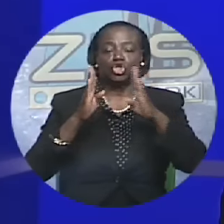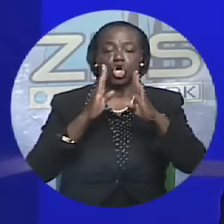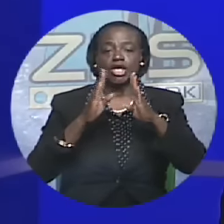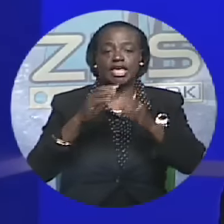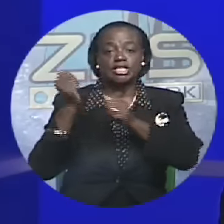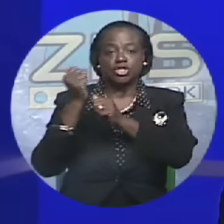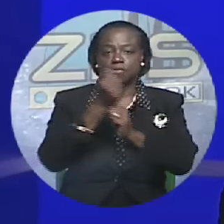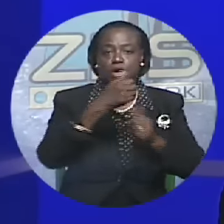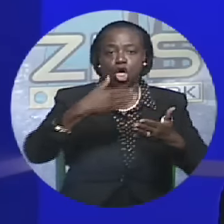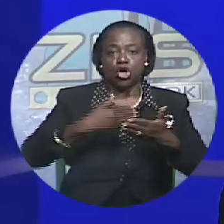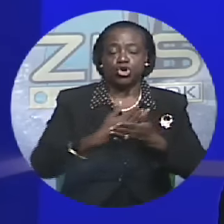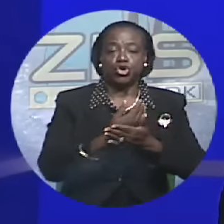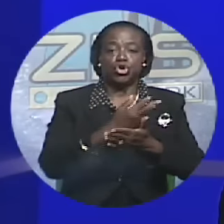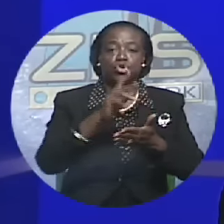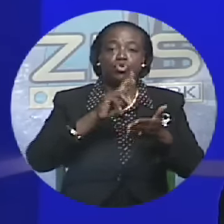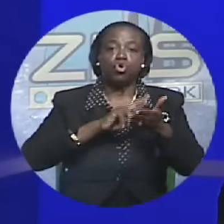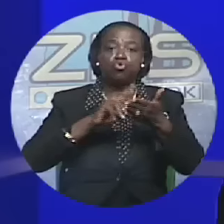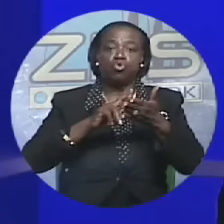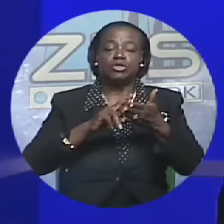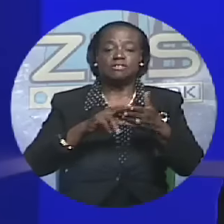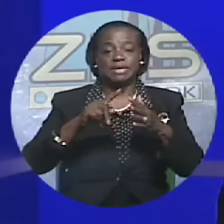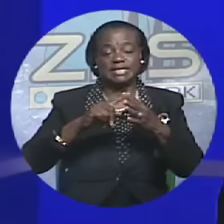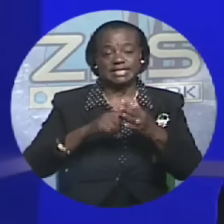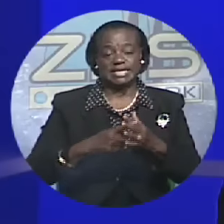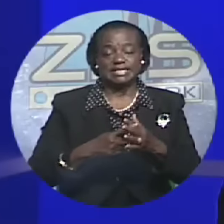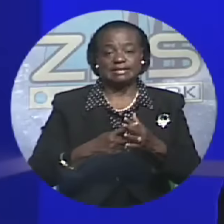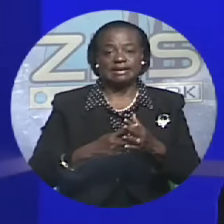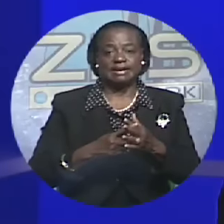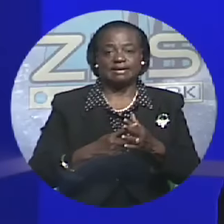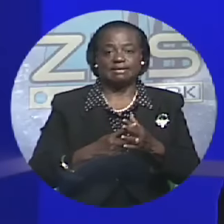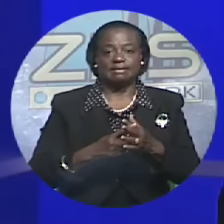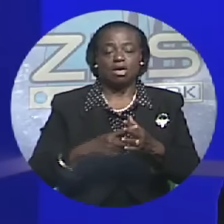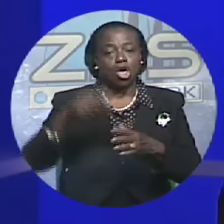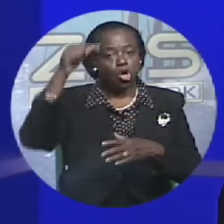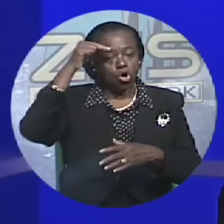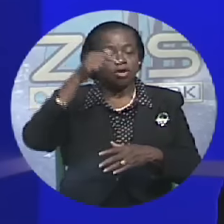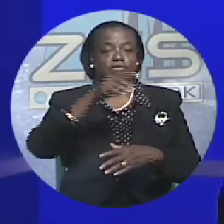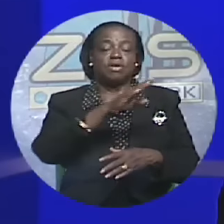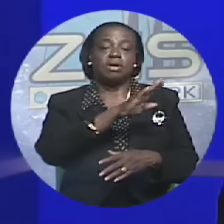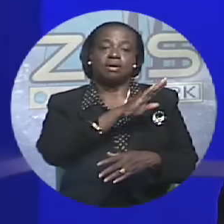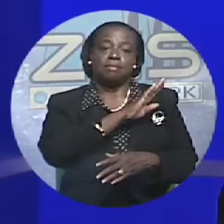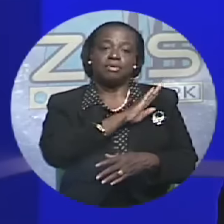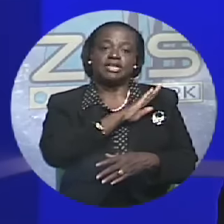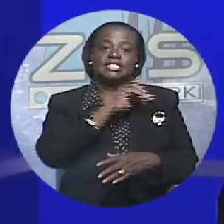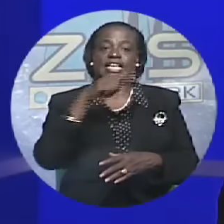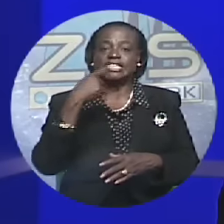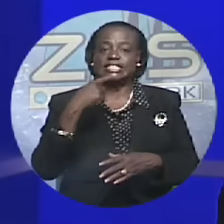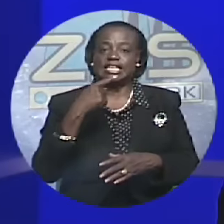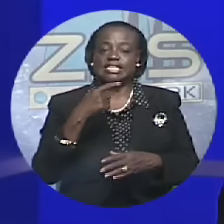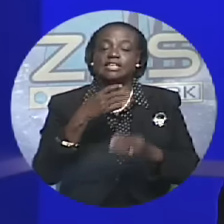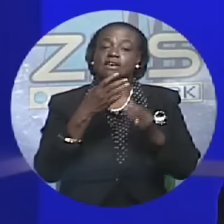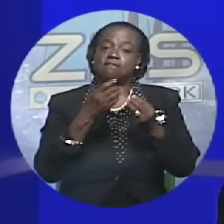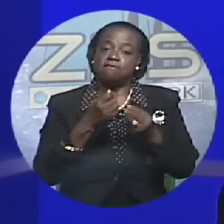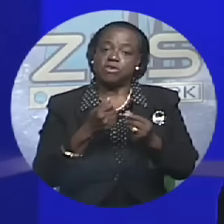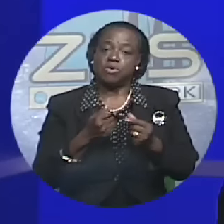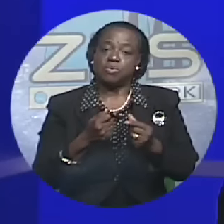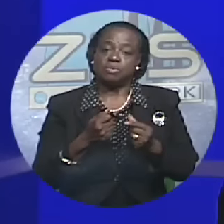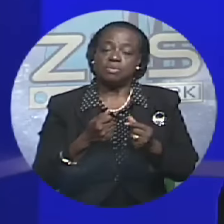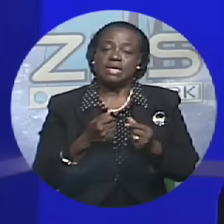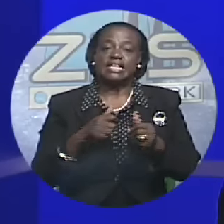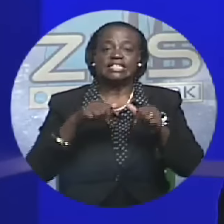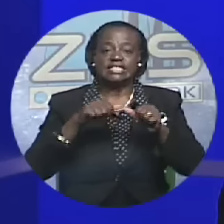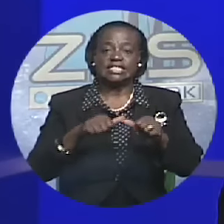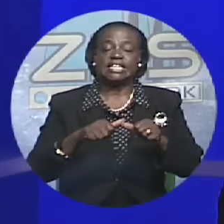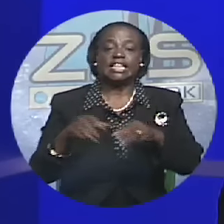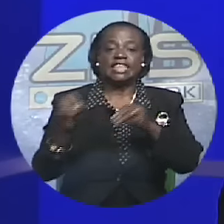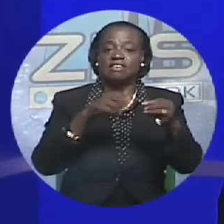new rules have recently been implemented, and NPSA President Godfrey Gully Burnside says a few of them still seem to be giving players